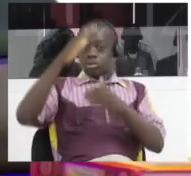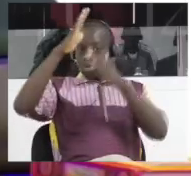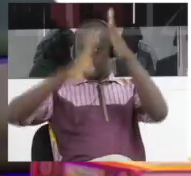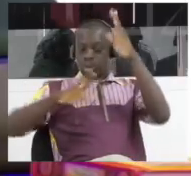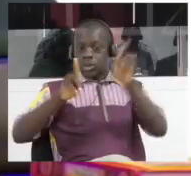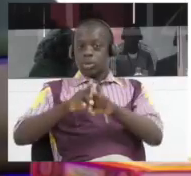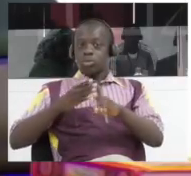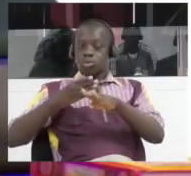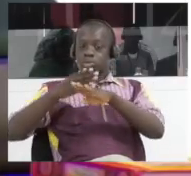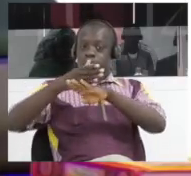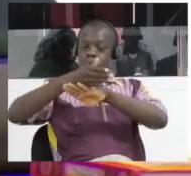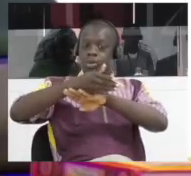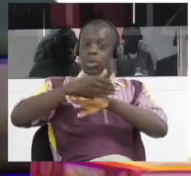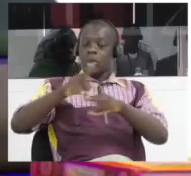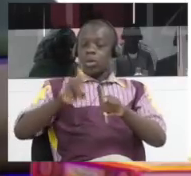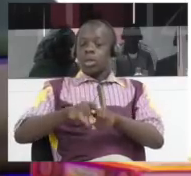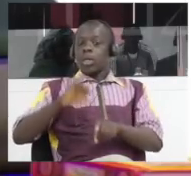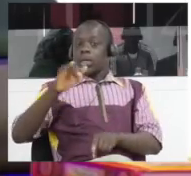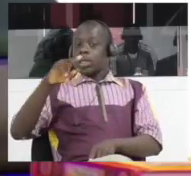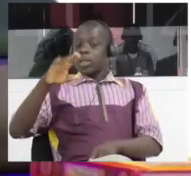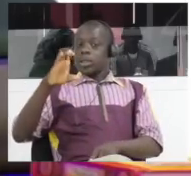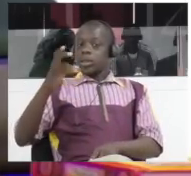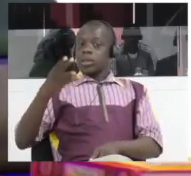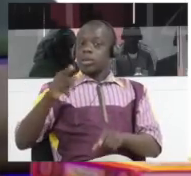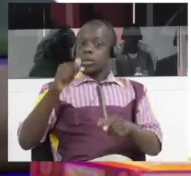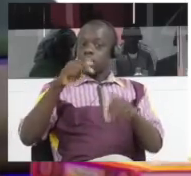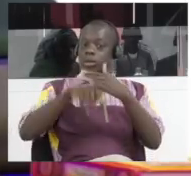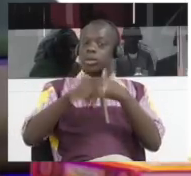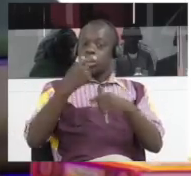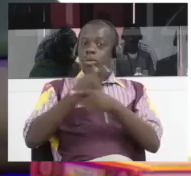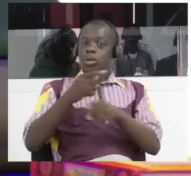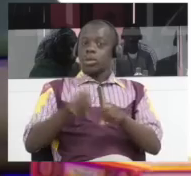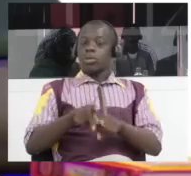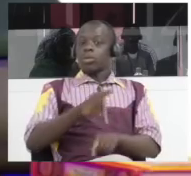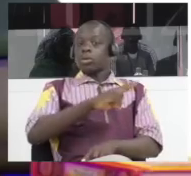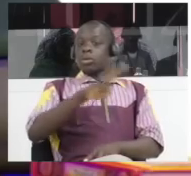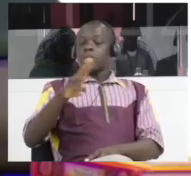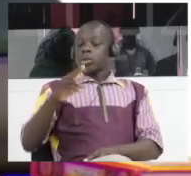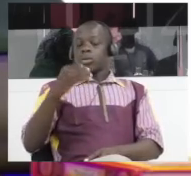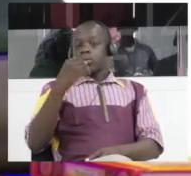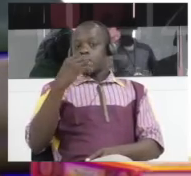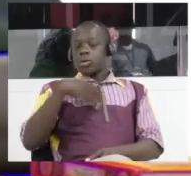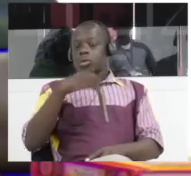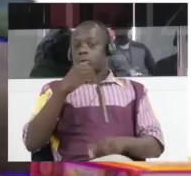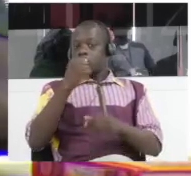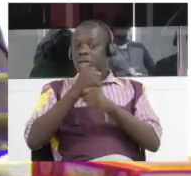cross an inch of Gambian territory, we will not be in a position to guarantee their safety anymore.